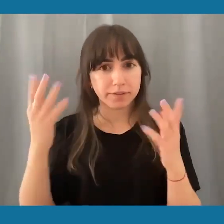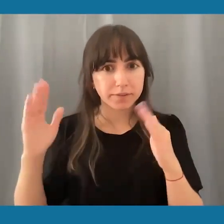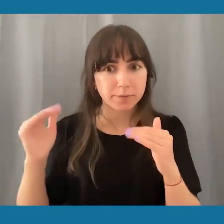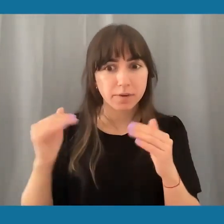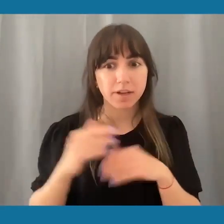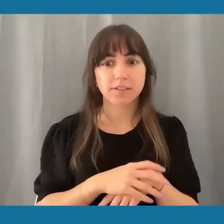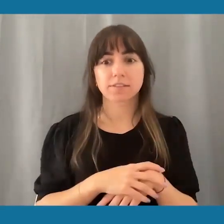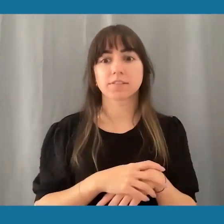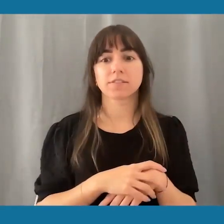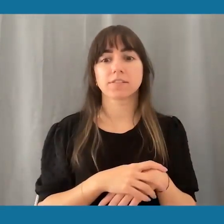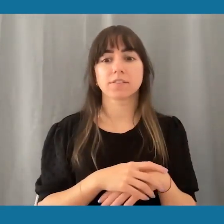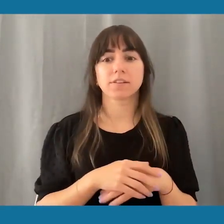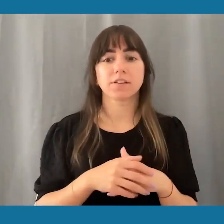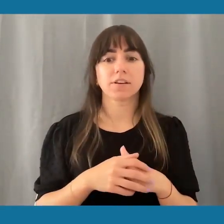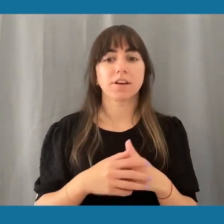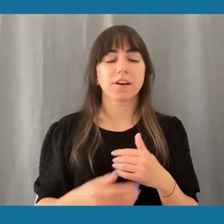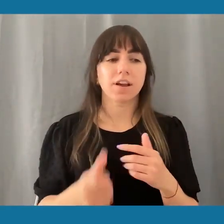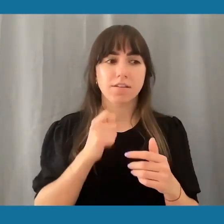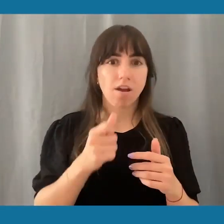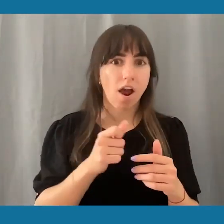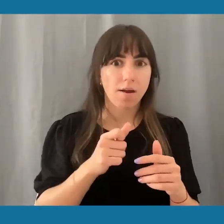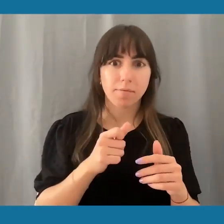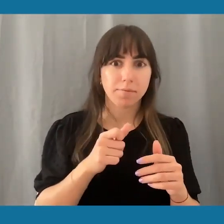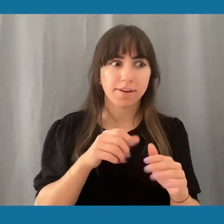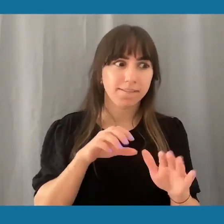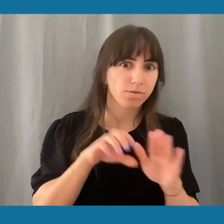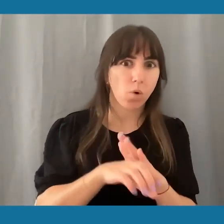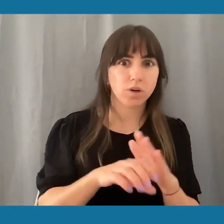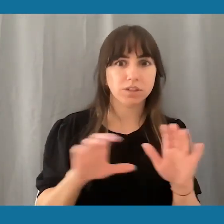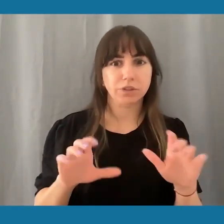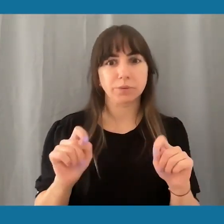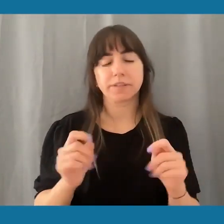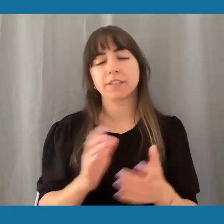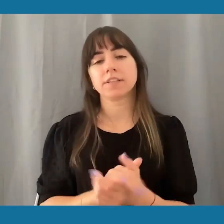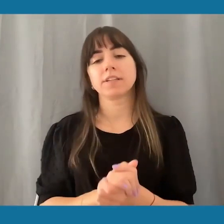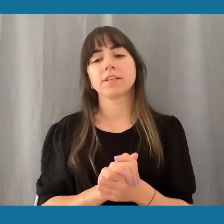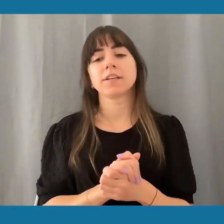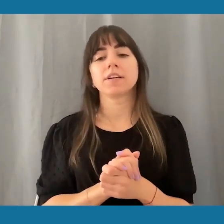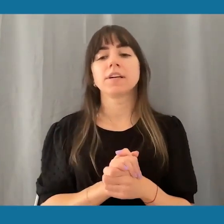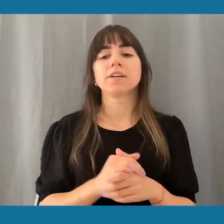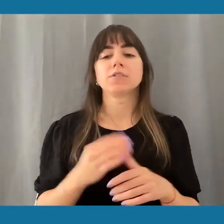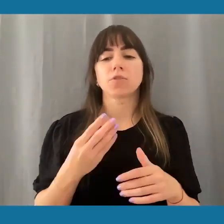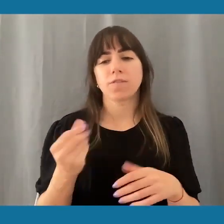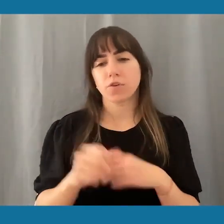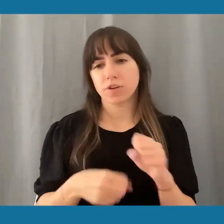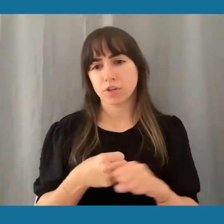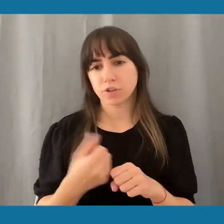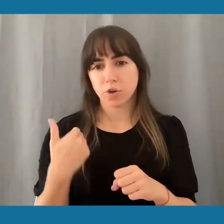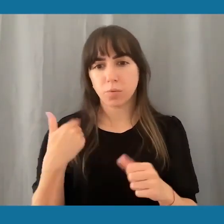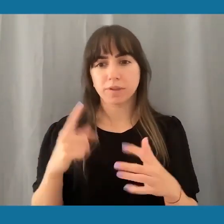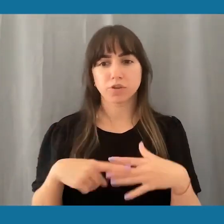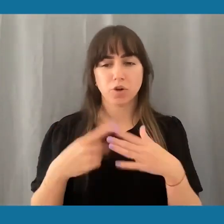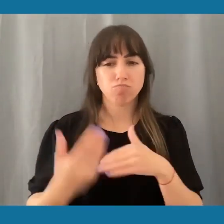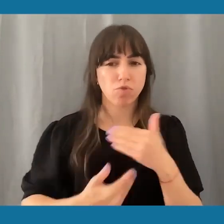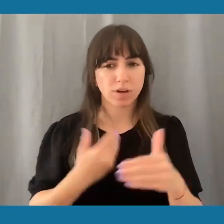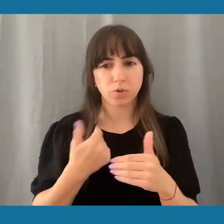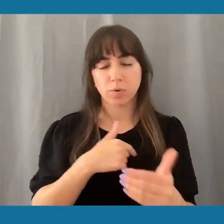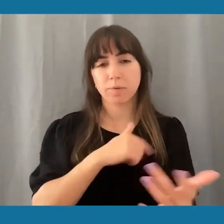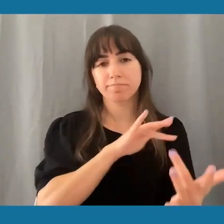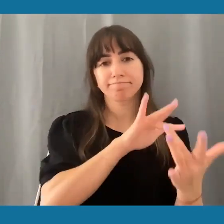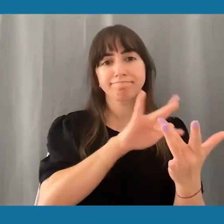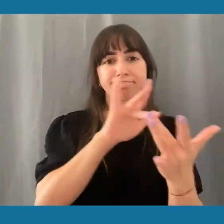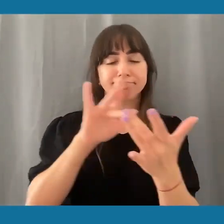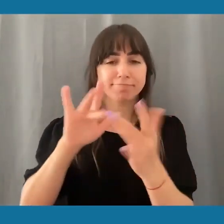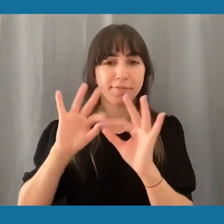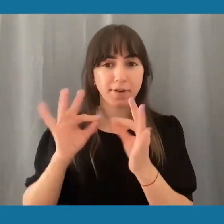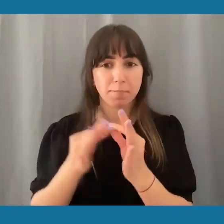being forced to do it. So a couple of years ago, we went on this process where we reached out to all the family members, if they